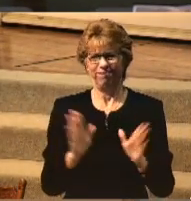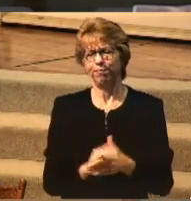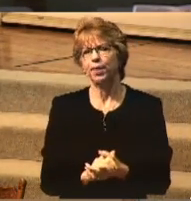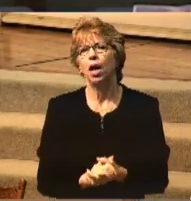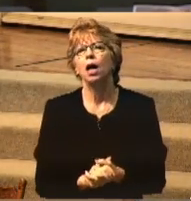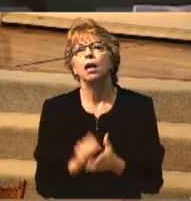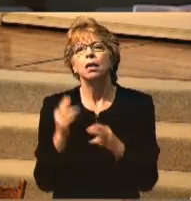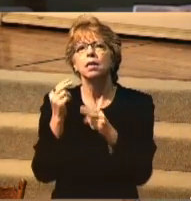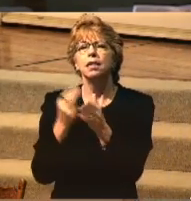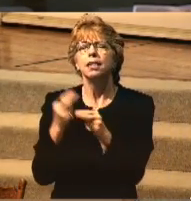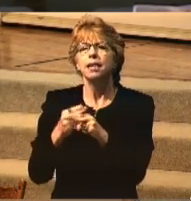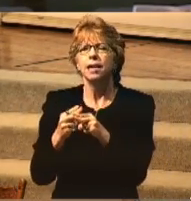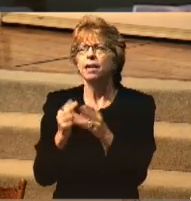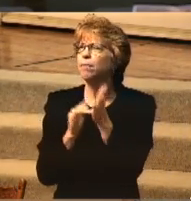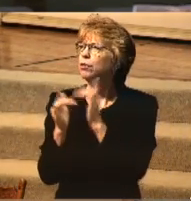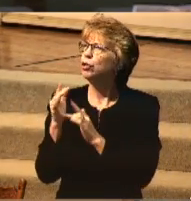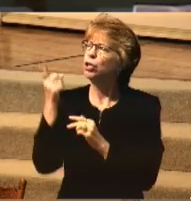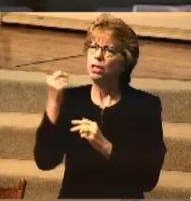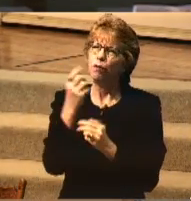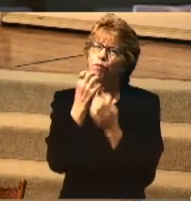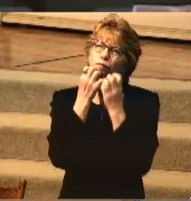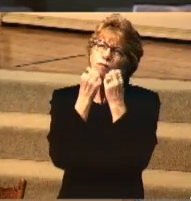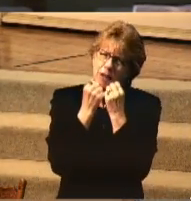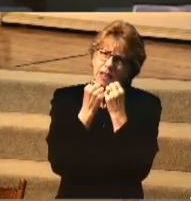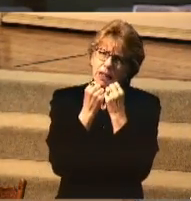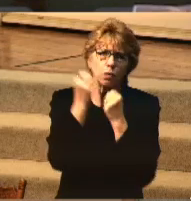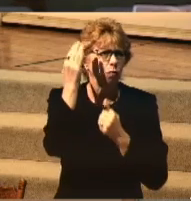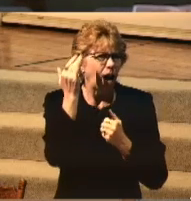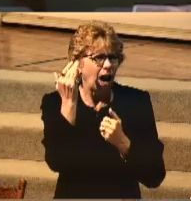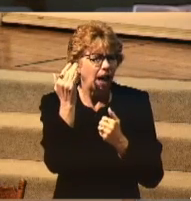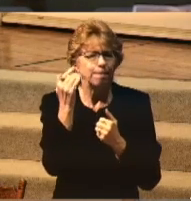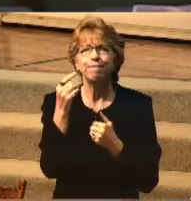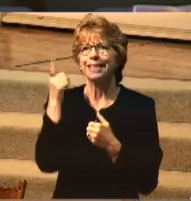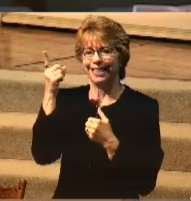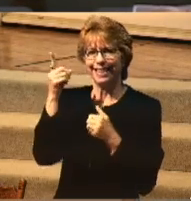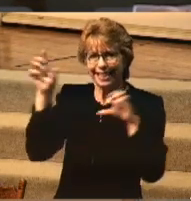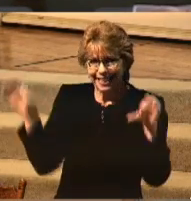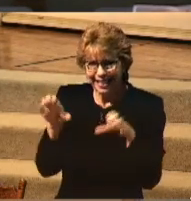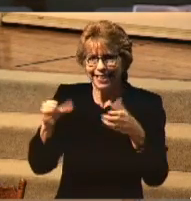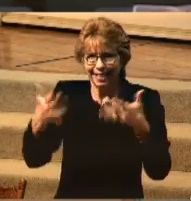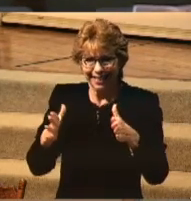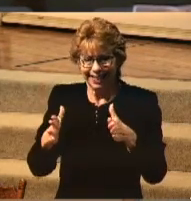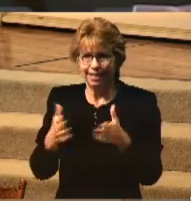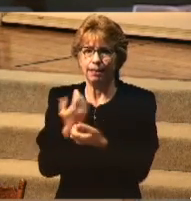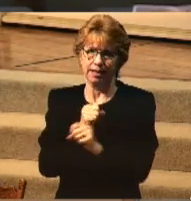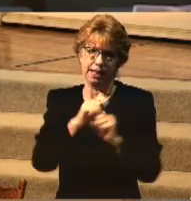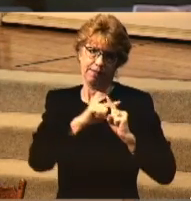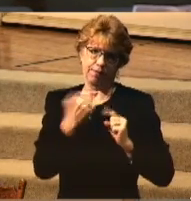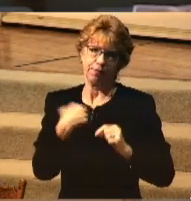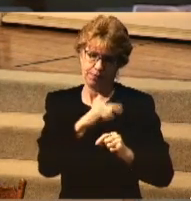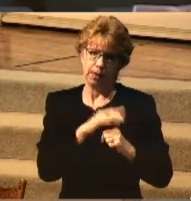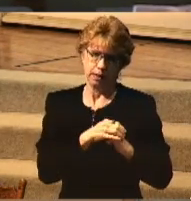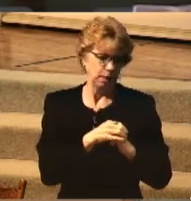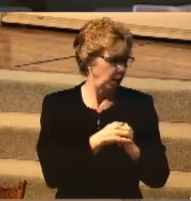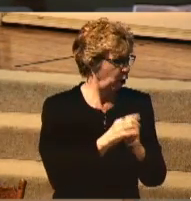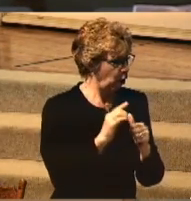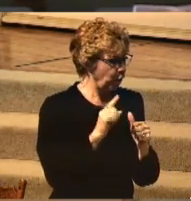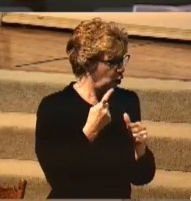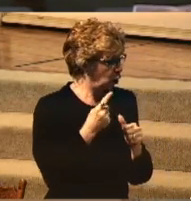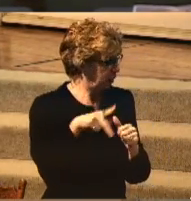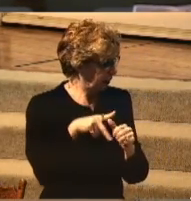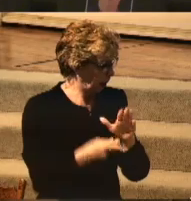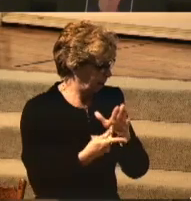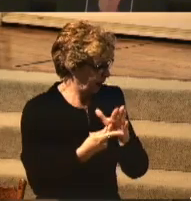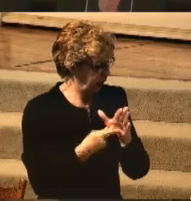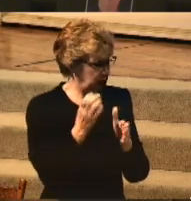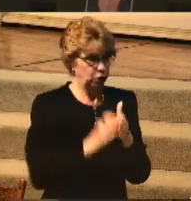Jesus is precious because of who He is and what He has done, what He has done for us. 1 Peter chapter 2, the